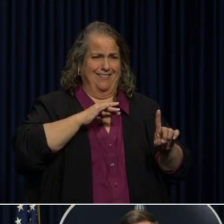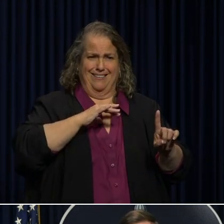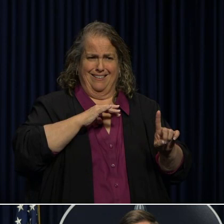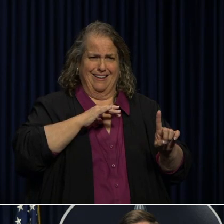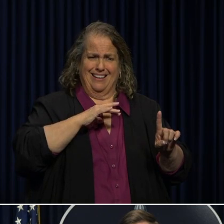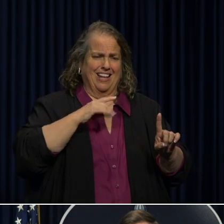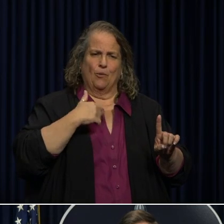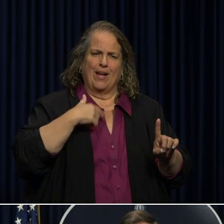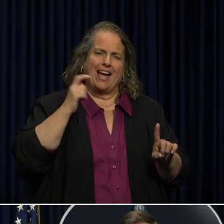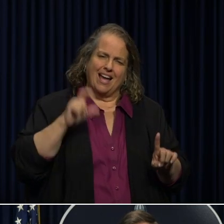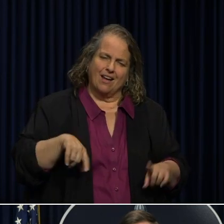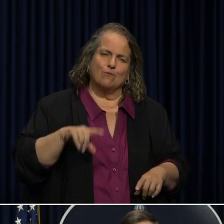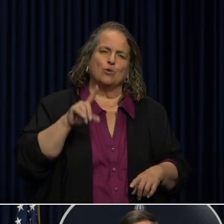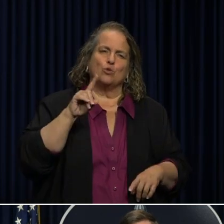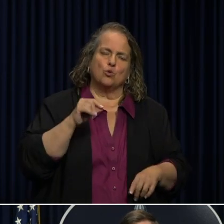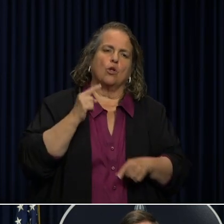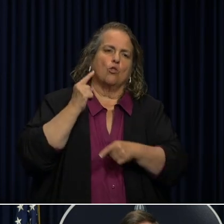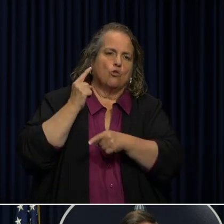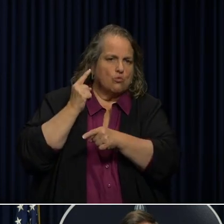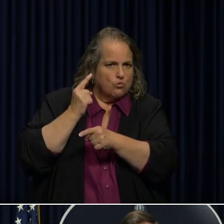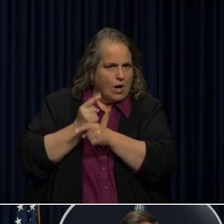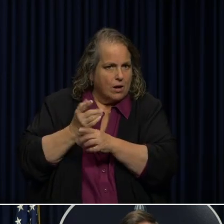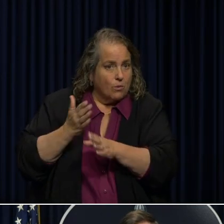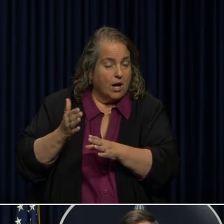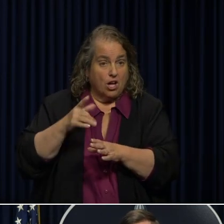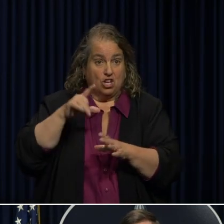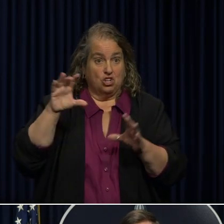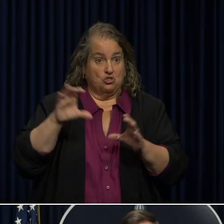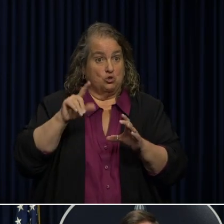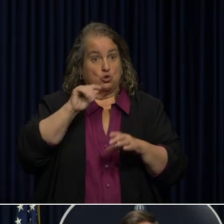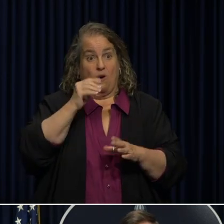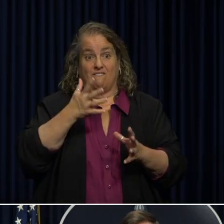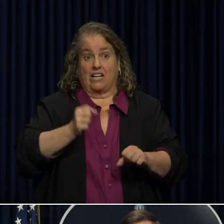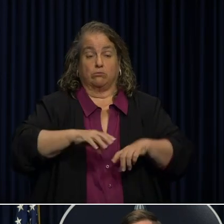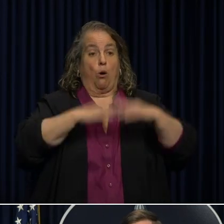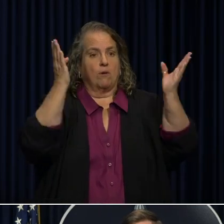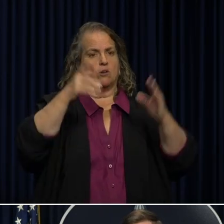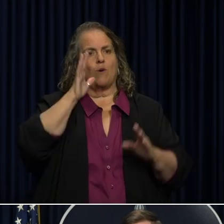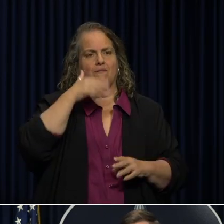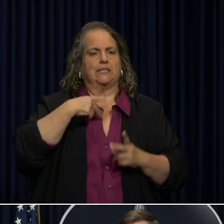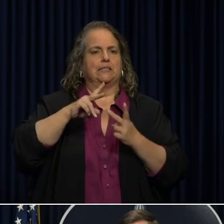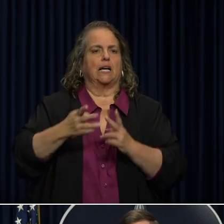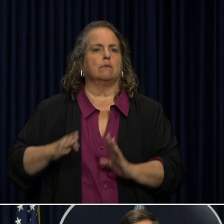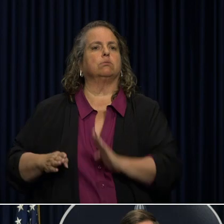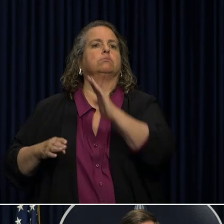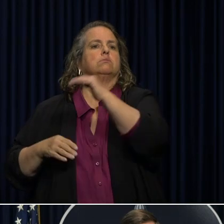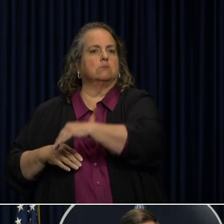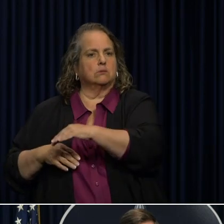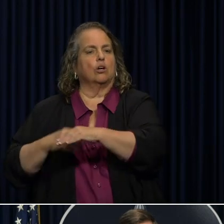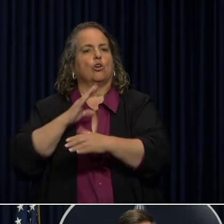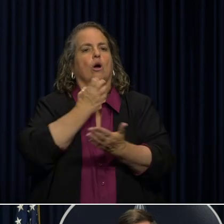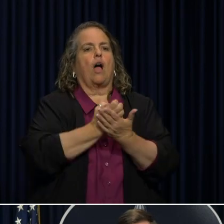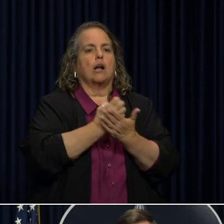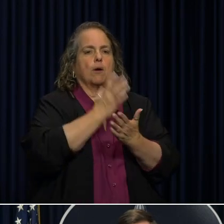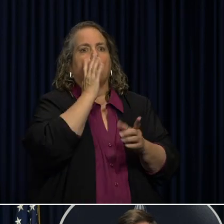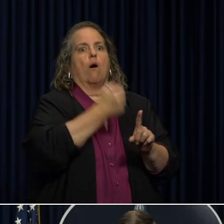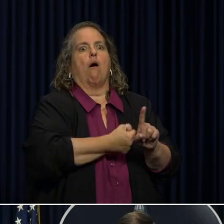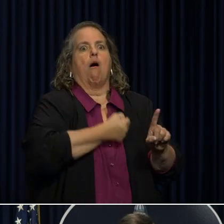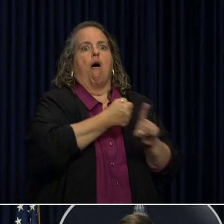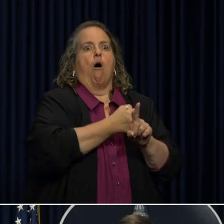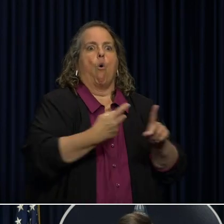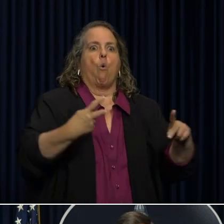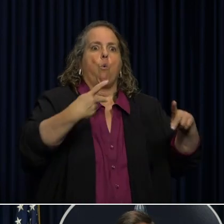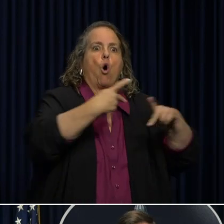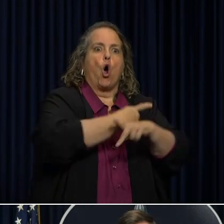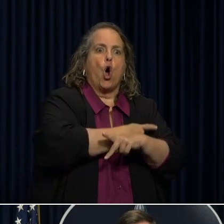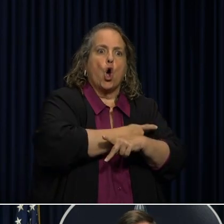ultimately protects our people. You do something too fast, you have a spike, you're going to be dealing with this and your economy is going to be reeling from it